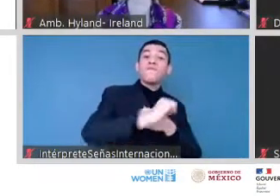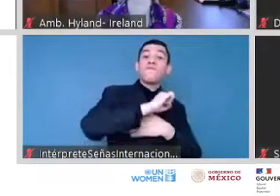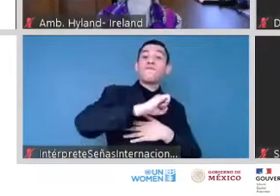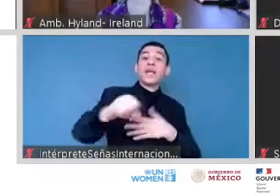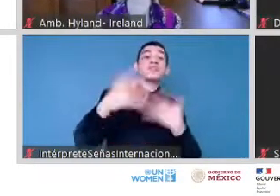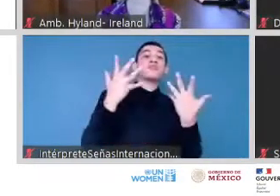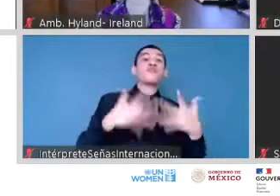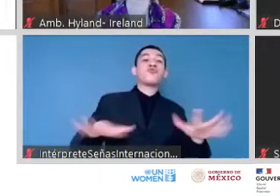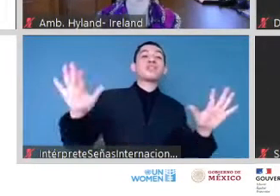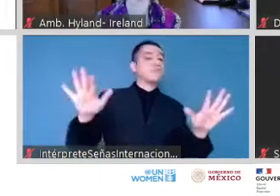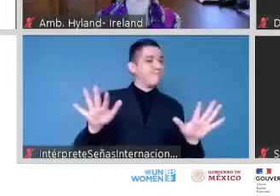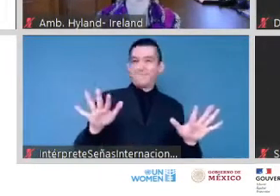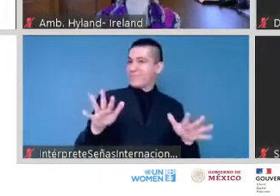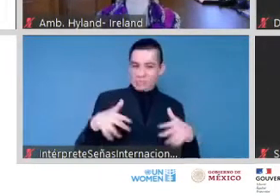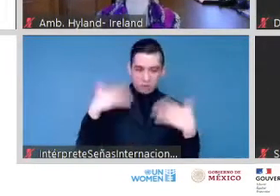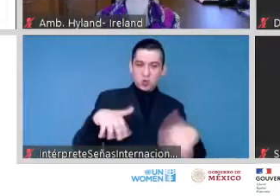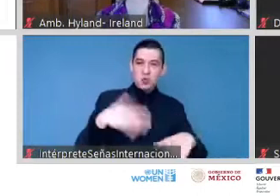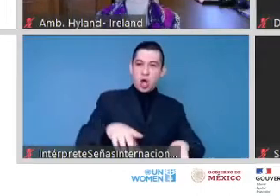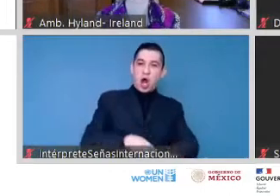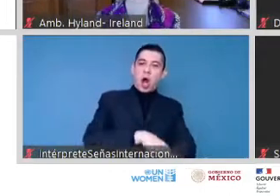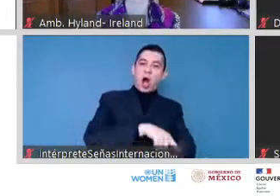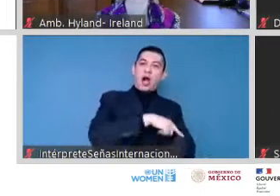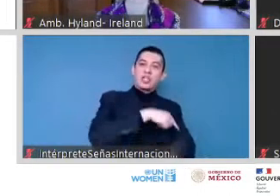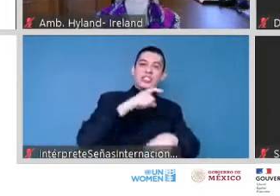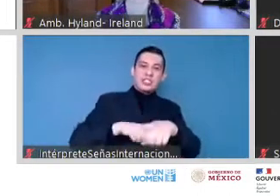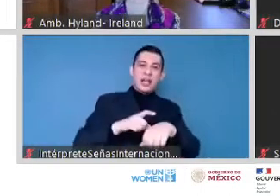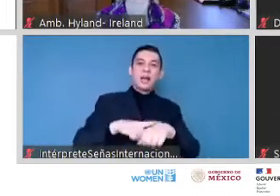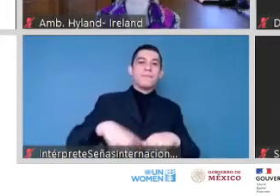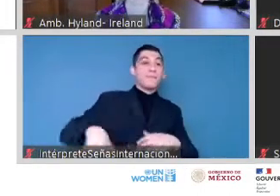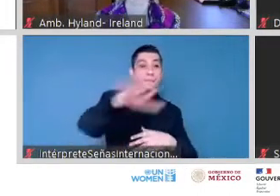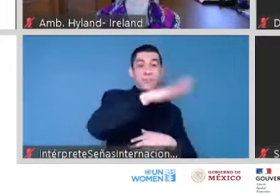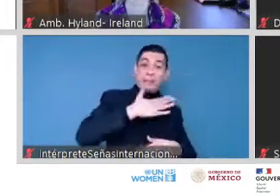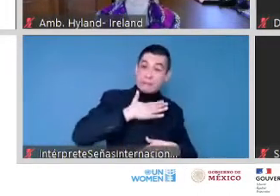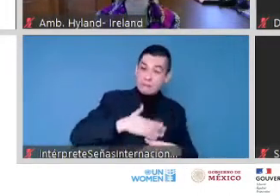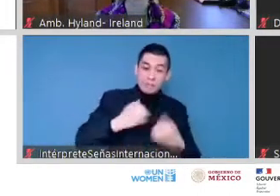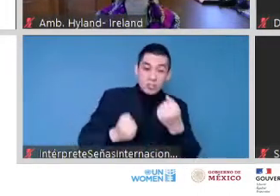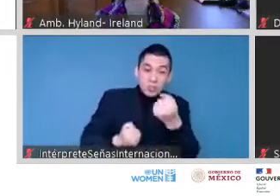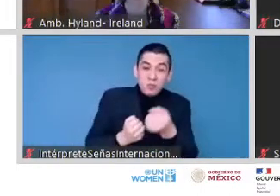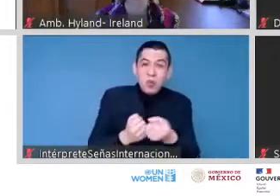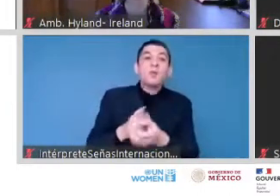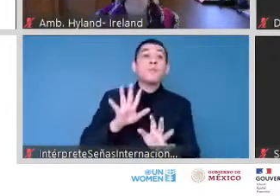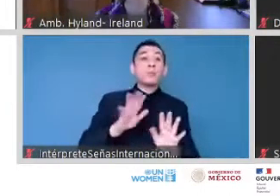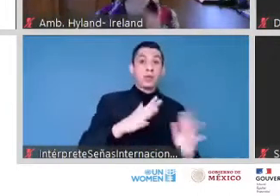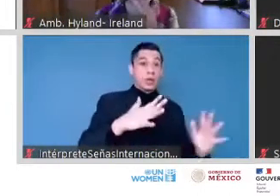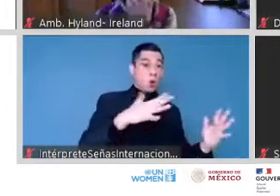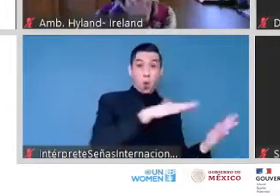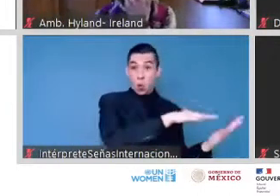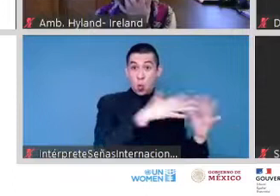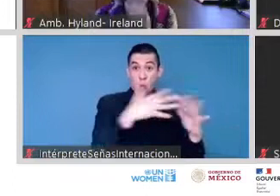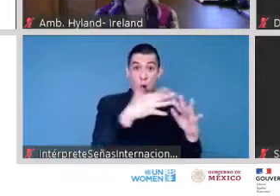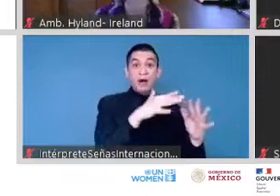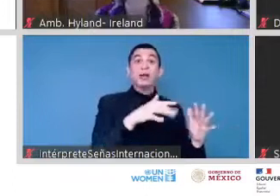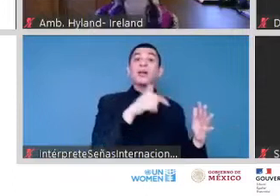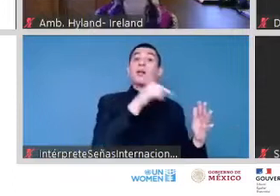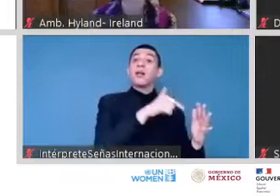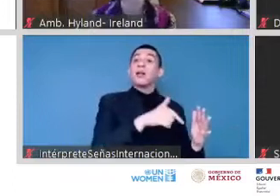say that in light of such enormous needs and the risks to safeguarding the gains that have been made around gender equality and humanitarian action,